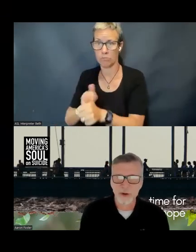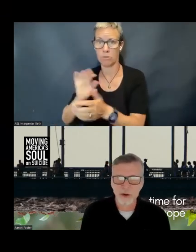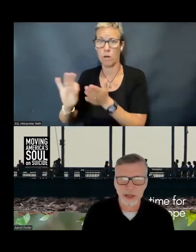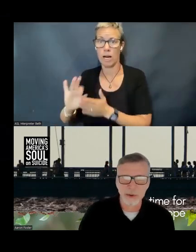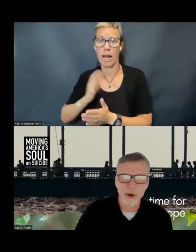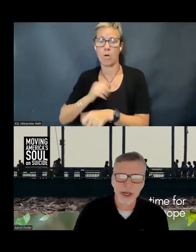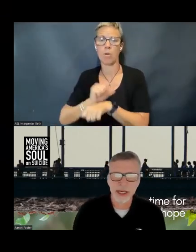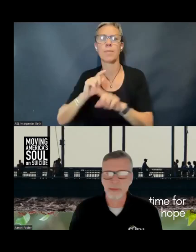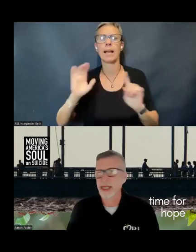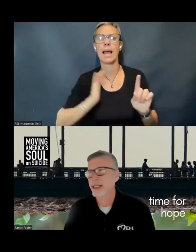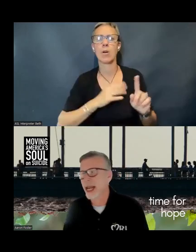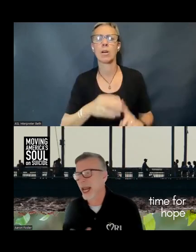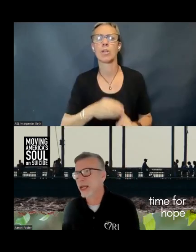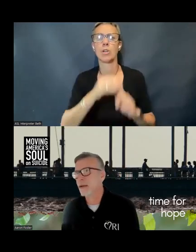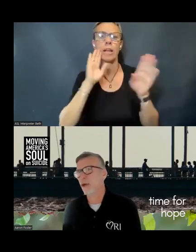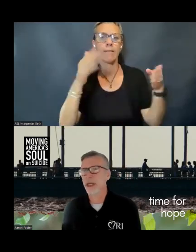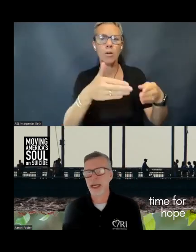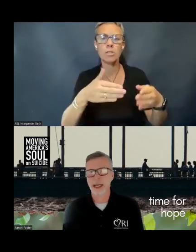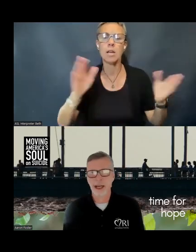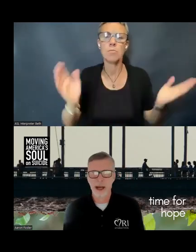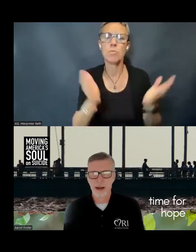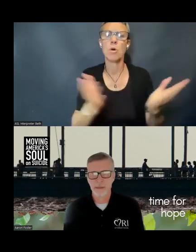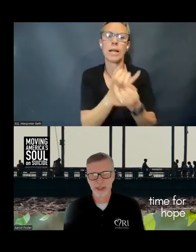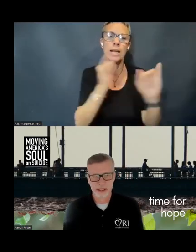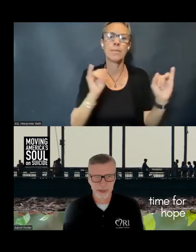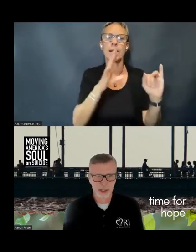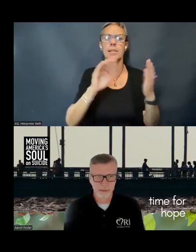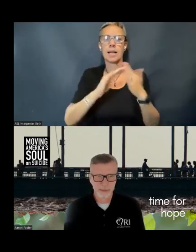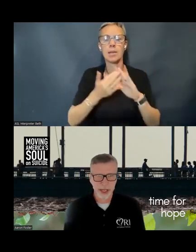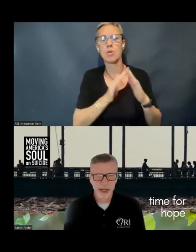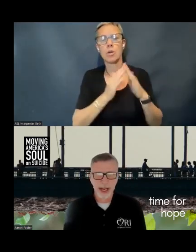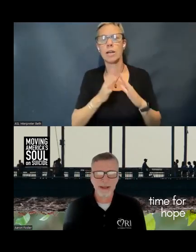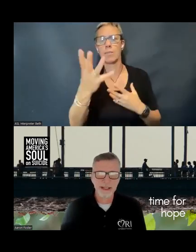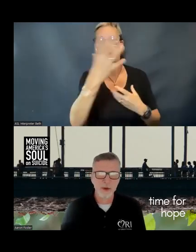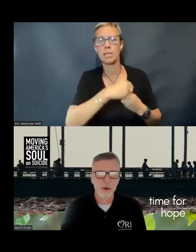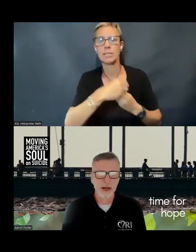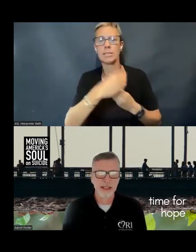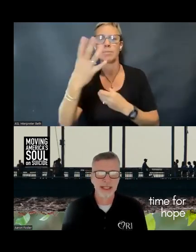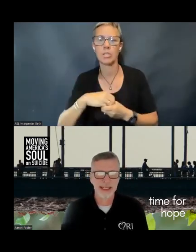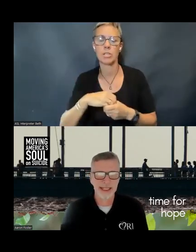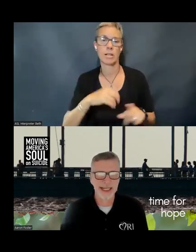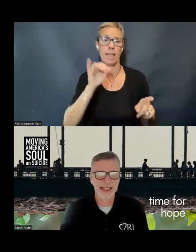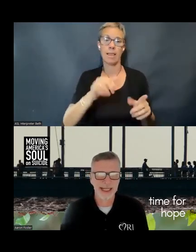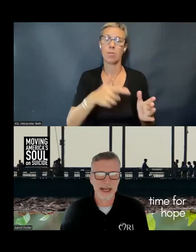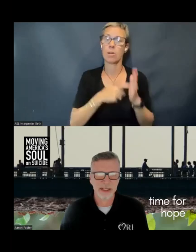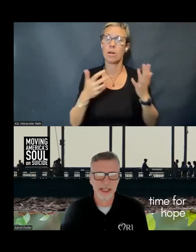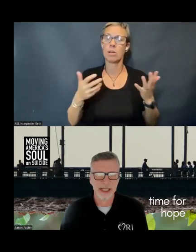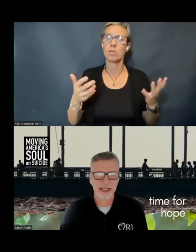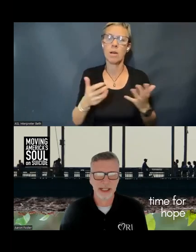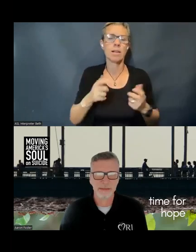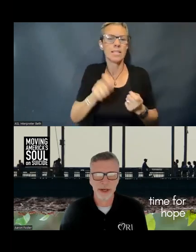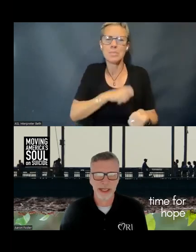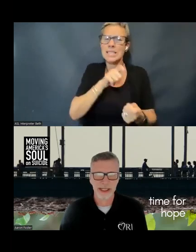unique focus on promoting independence and community participation. And this requires a distinct set of